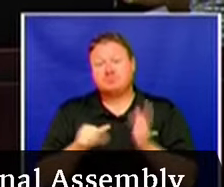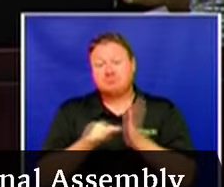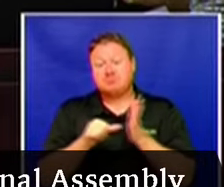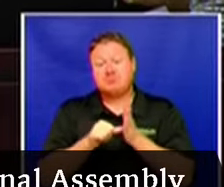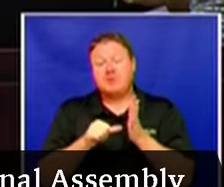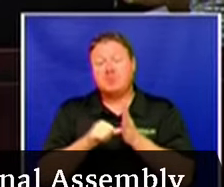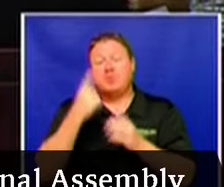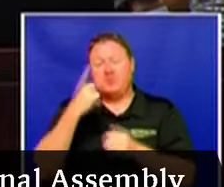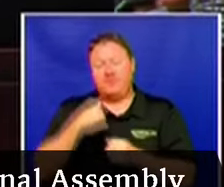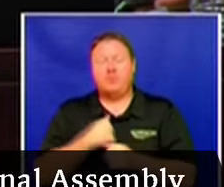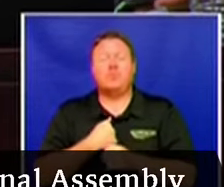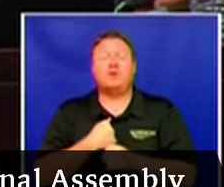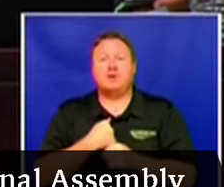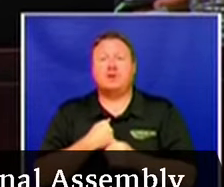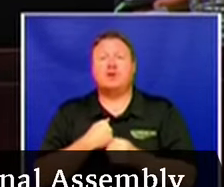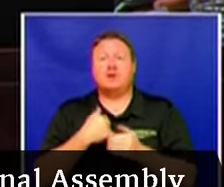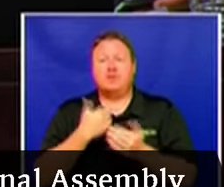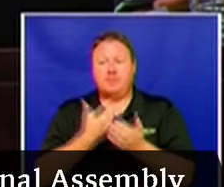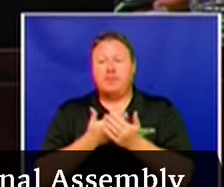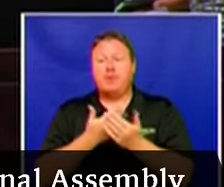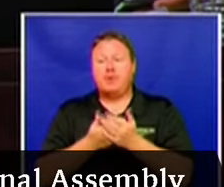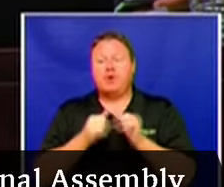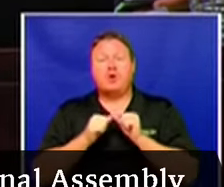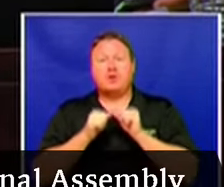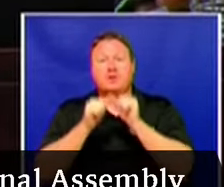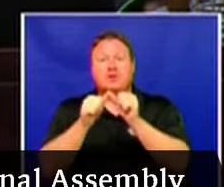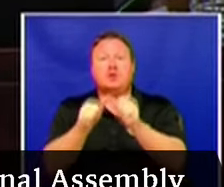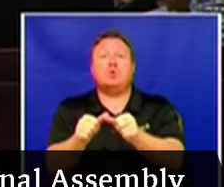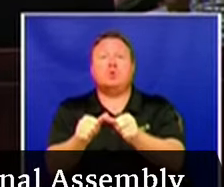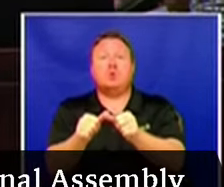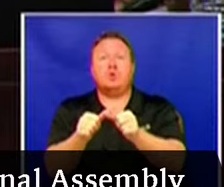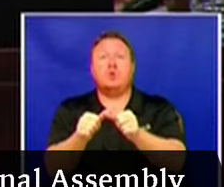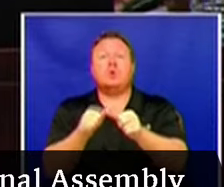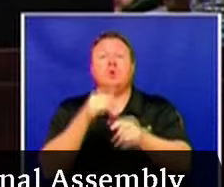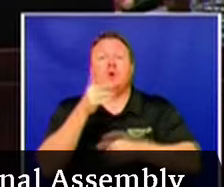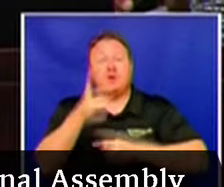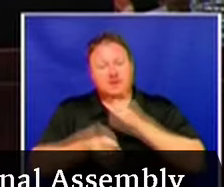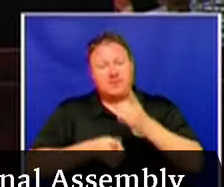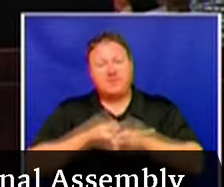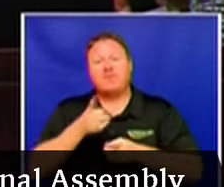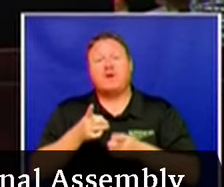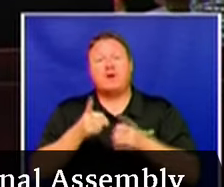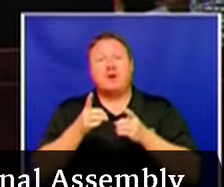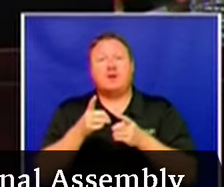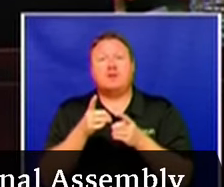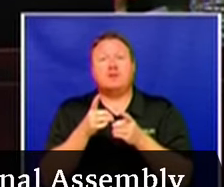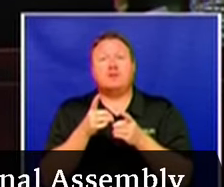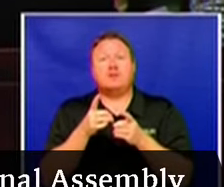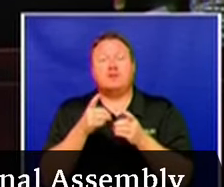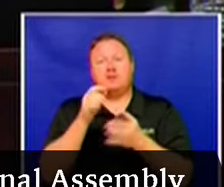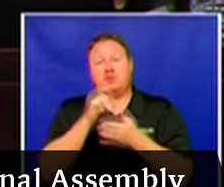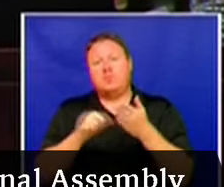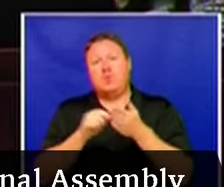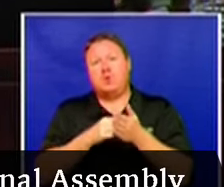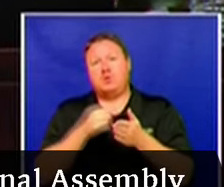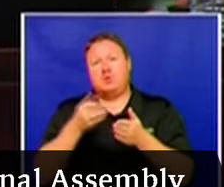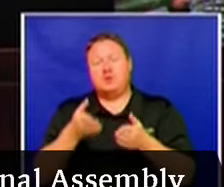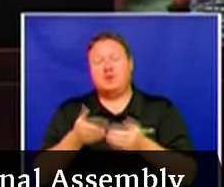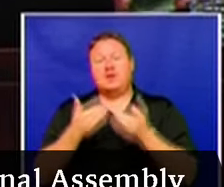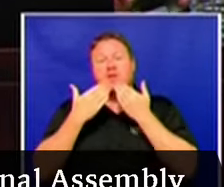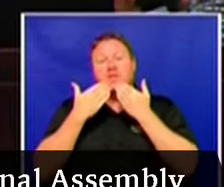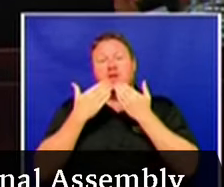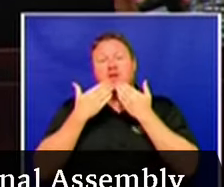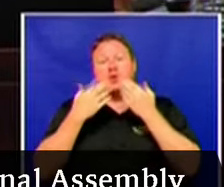and may this continue to be what defines the hallmark of our democracy. Thank